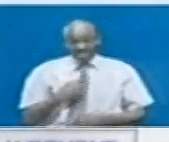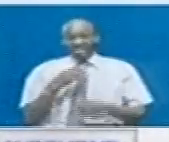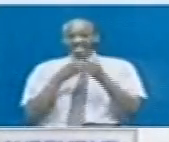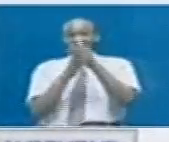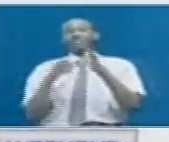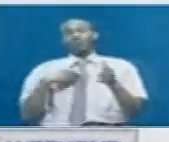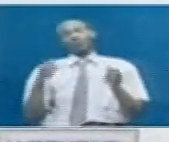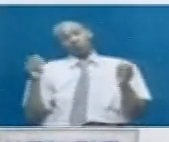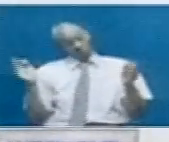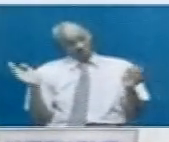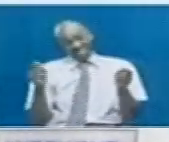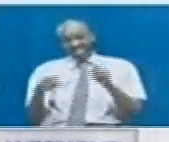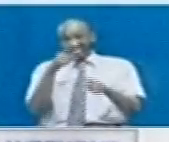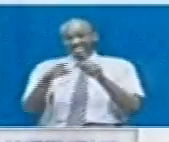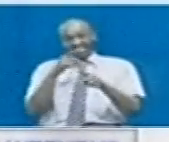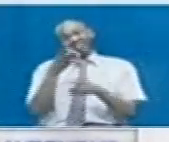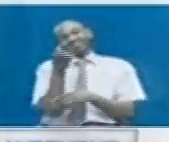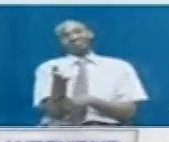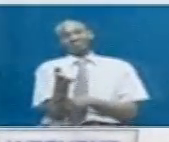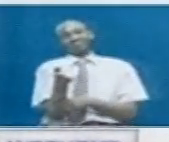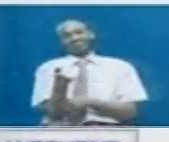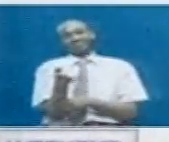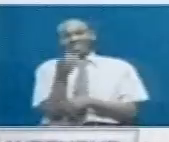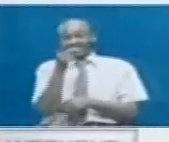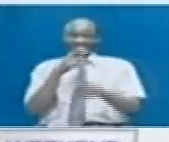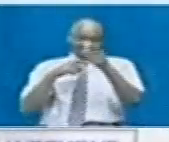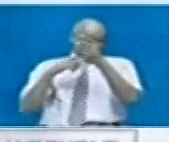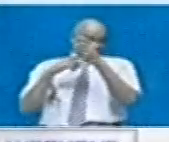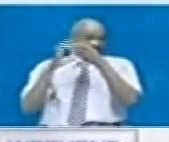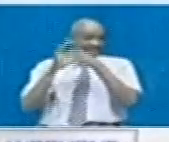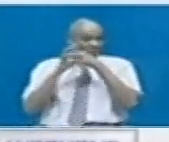out witches and killing them, quote-unquote, in the traditional way.